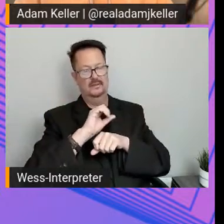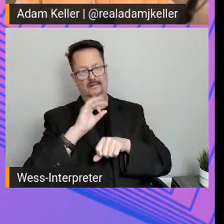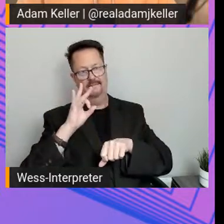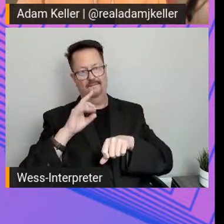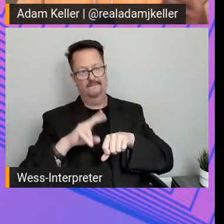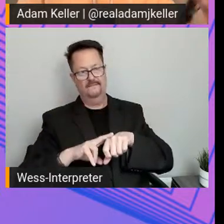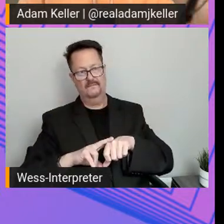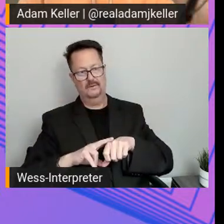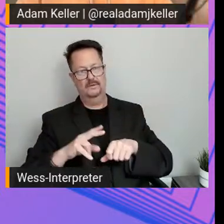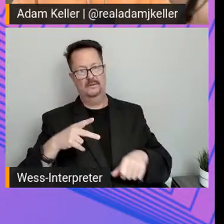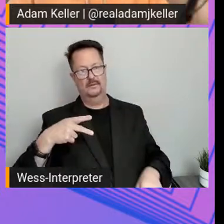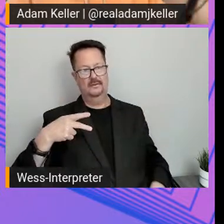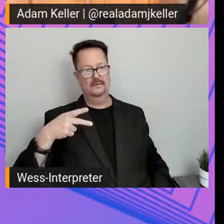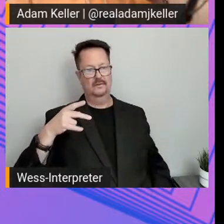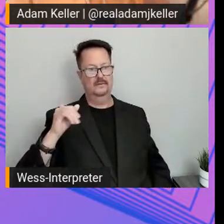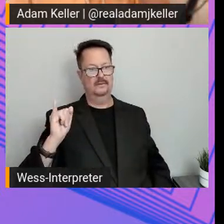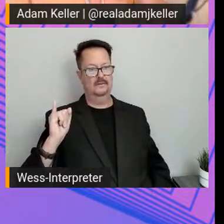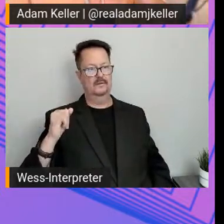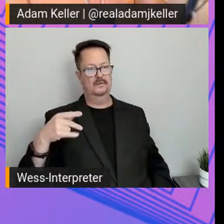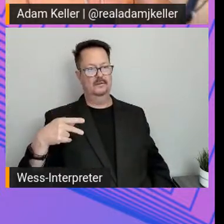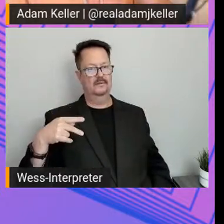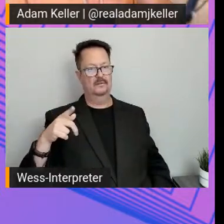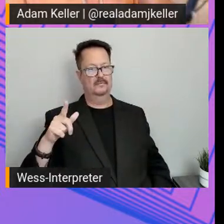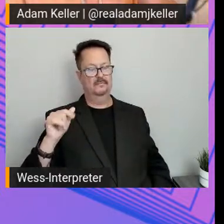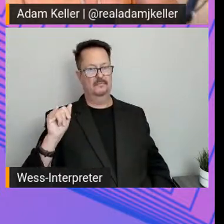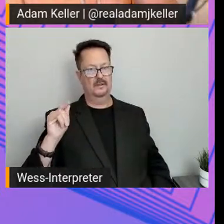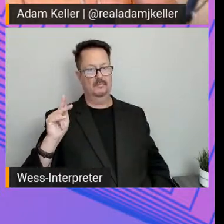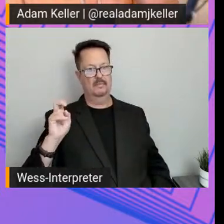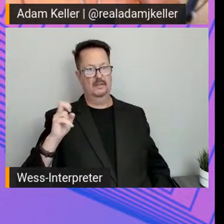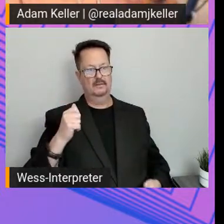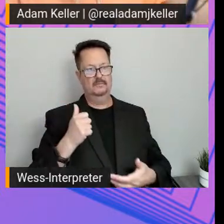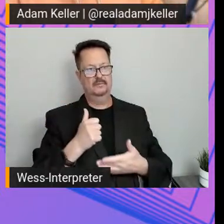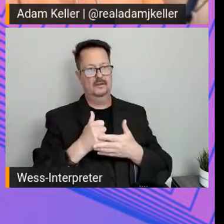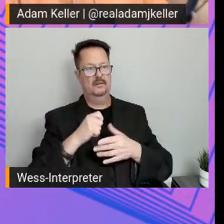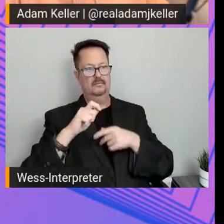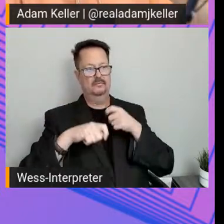help wrap everything up into CICD.